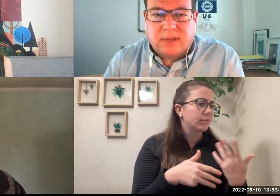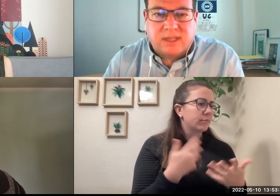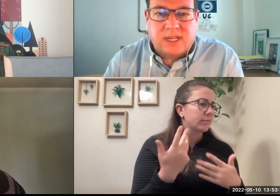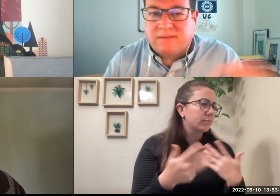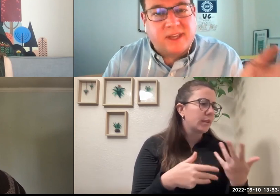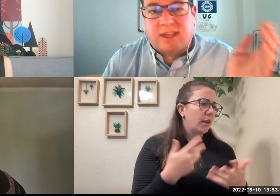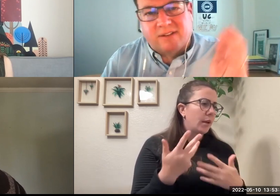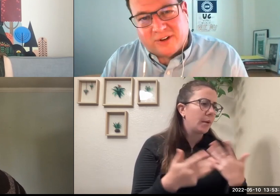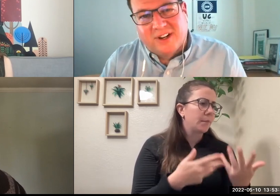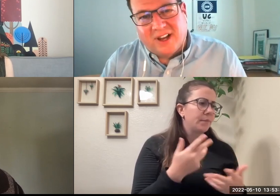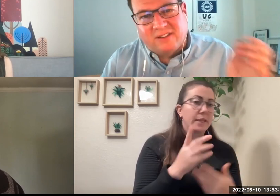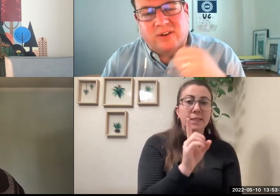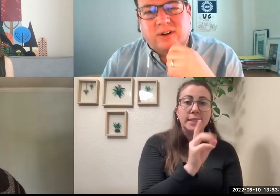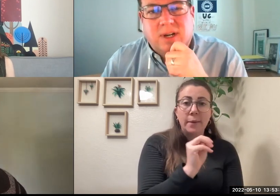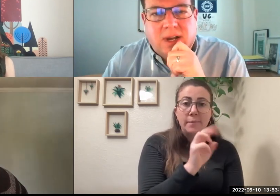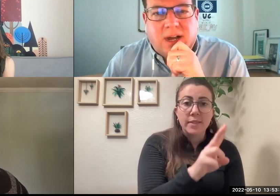at the DMV